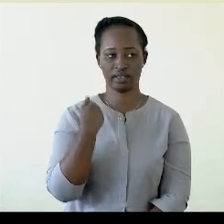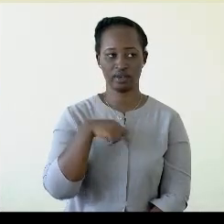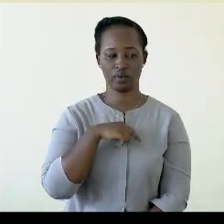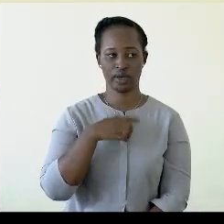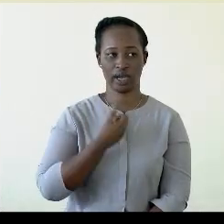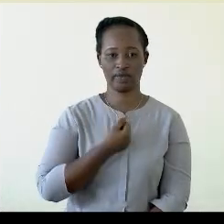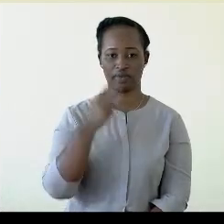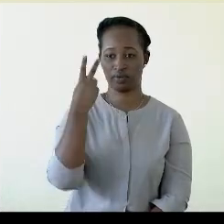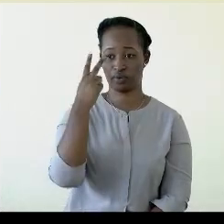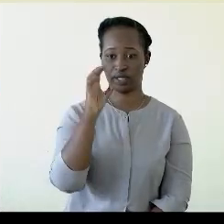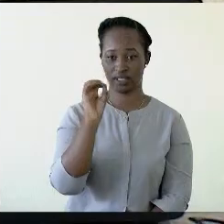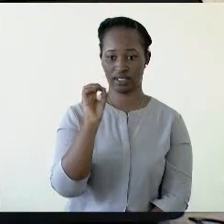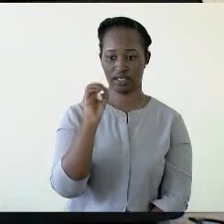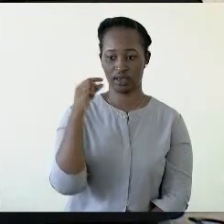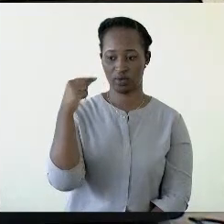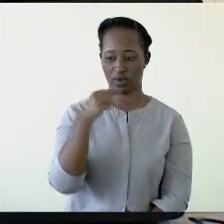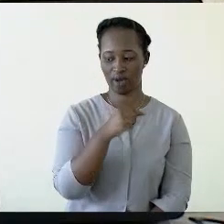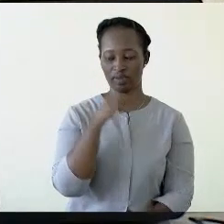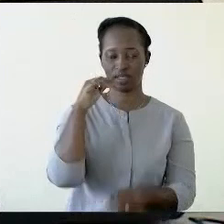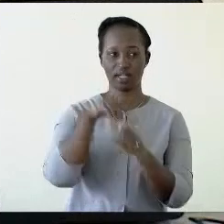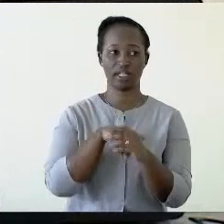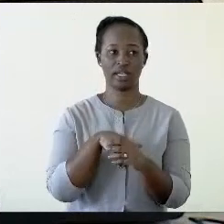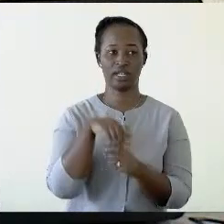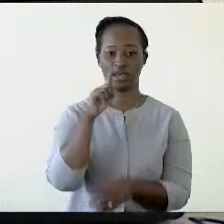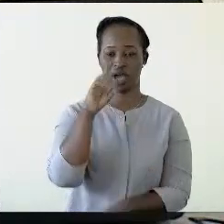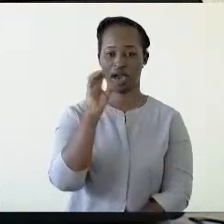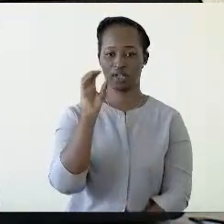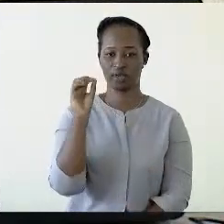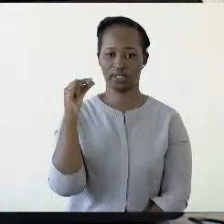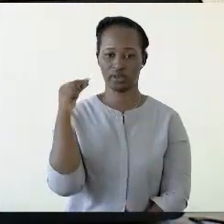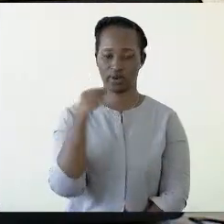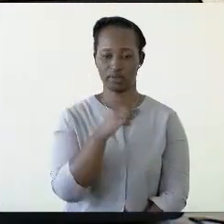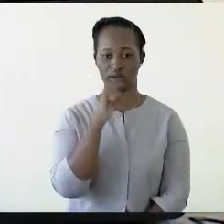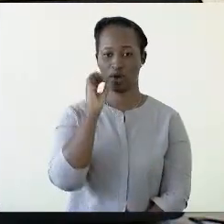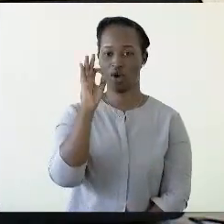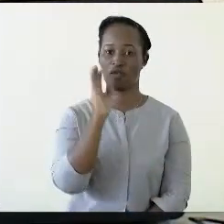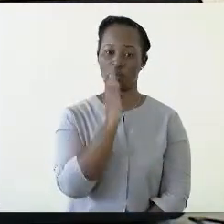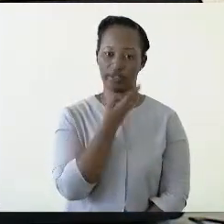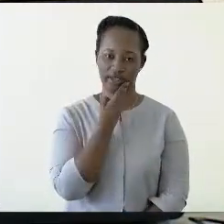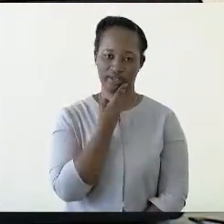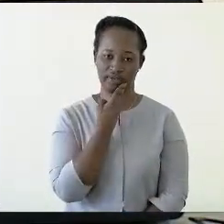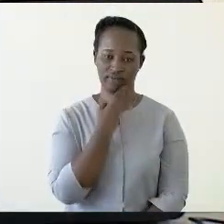20 grams in 100 grams of water.